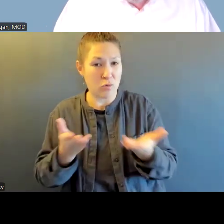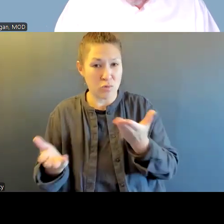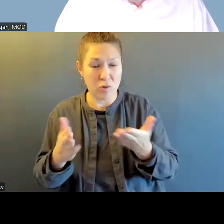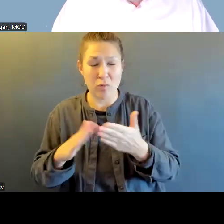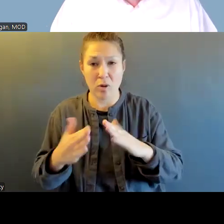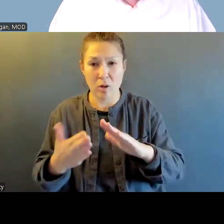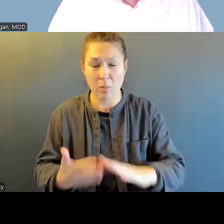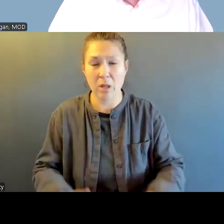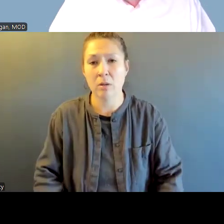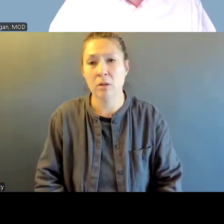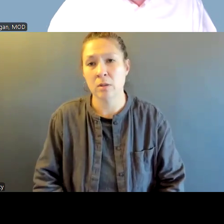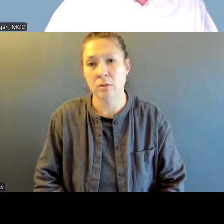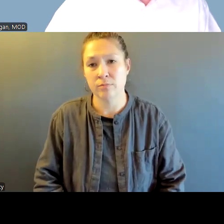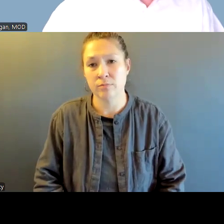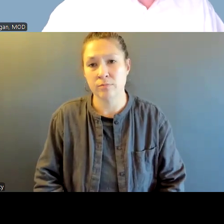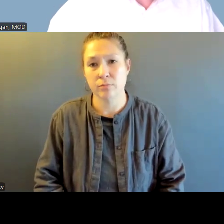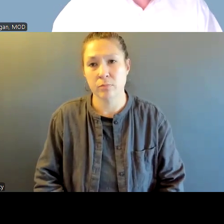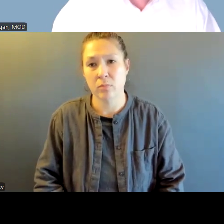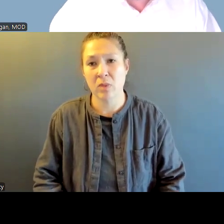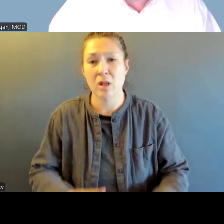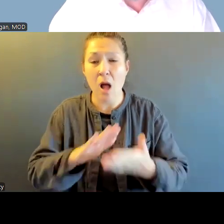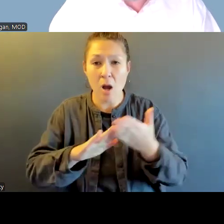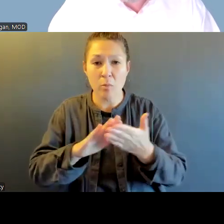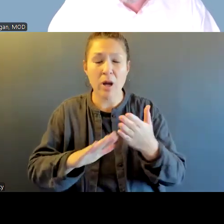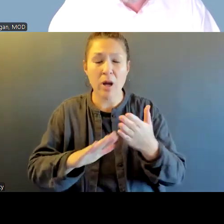of COD operations center on regular monthly meetings.